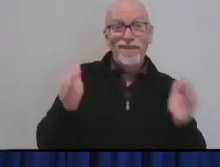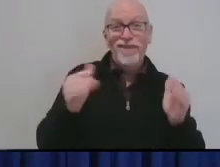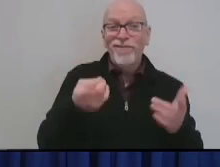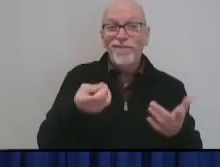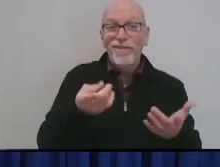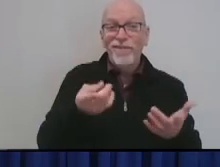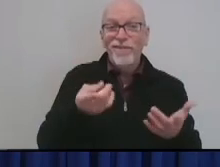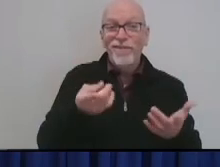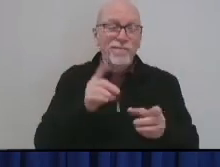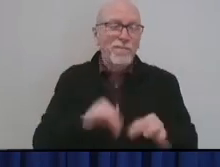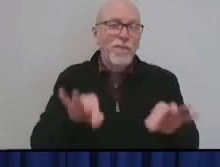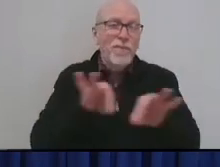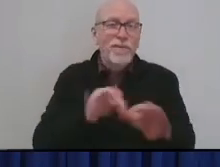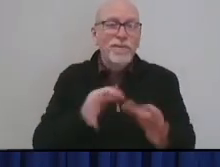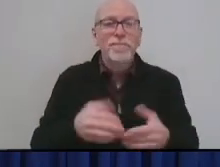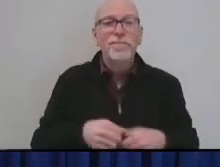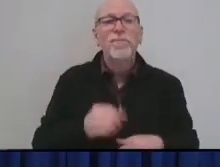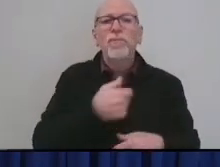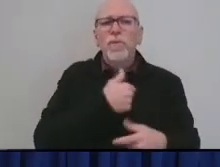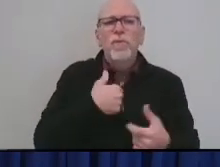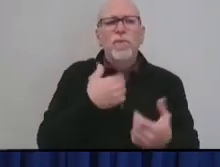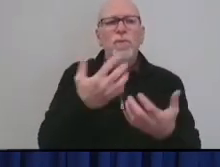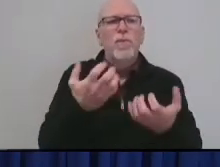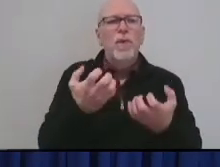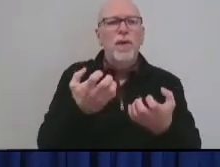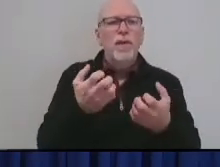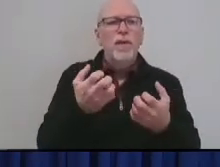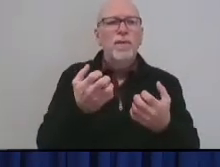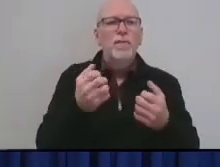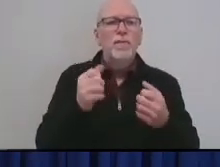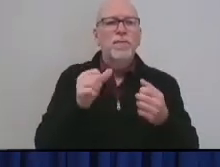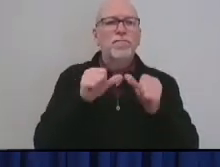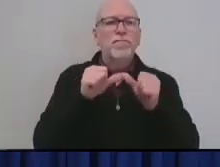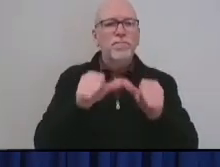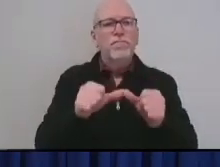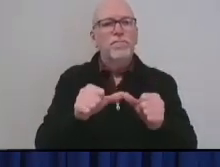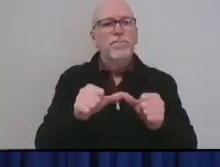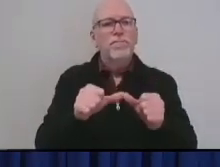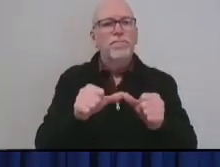want to continue to take the steps that are working.